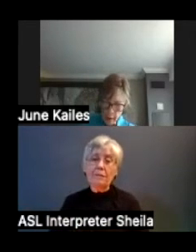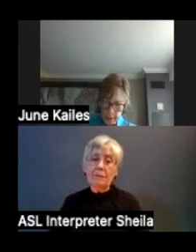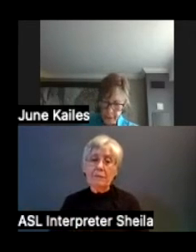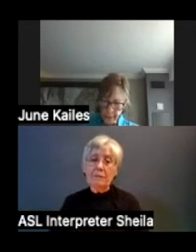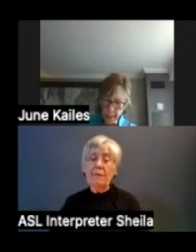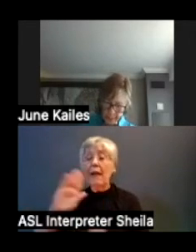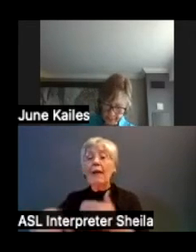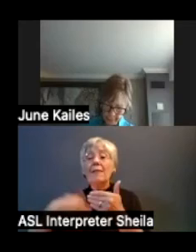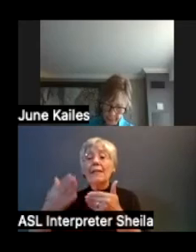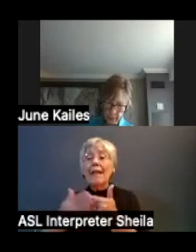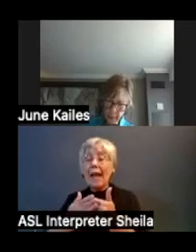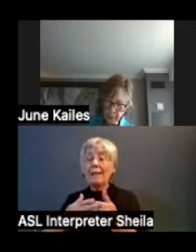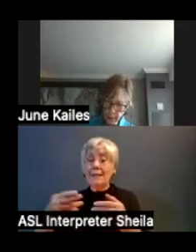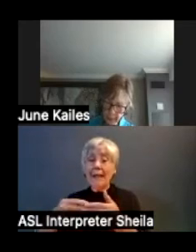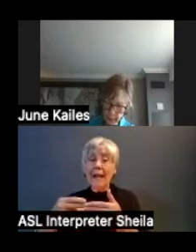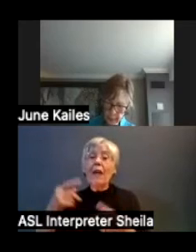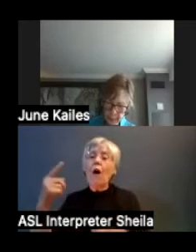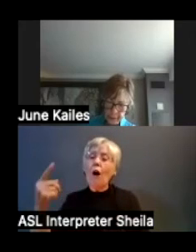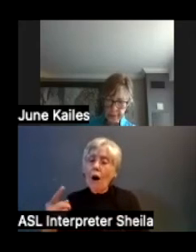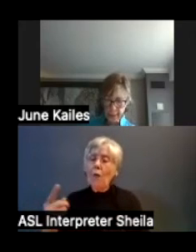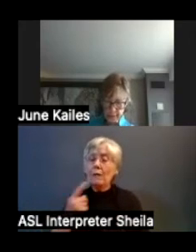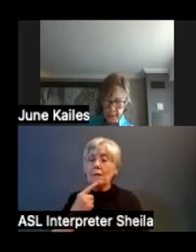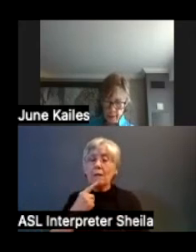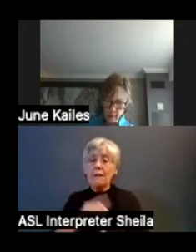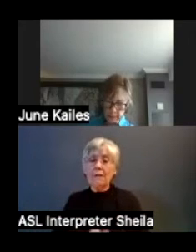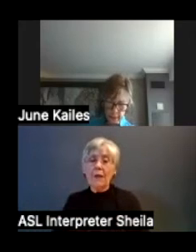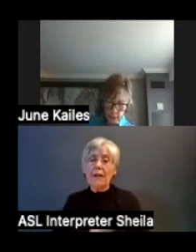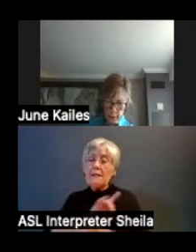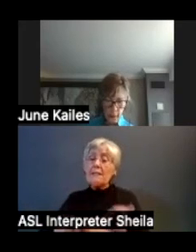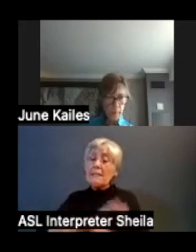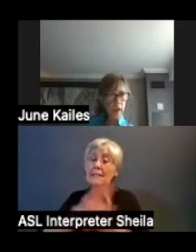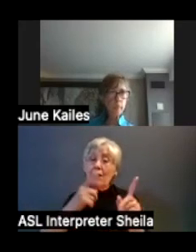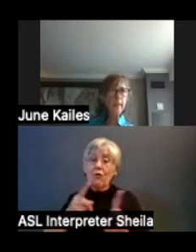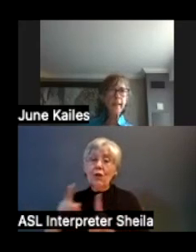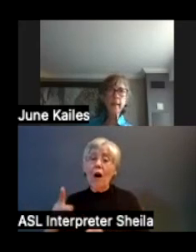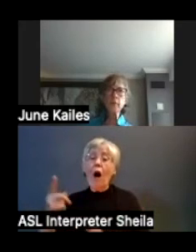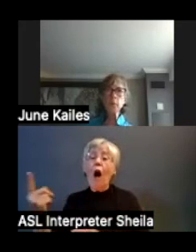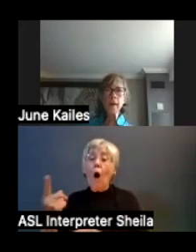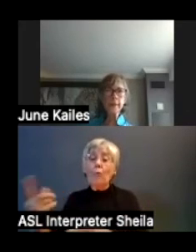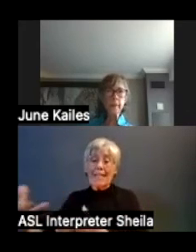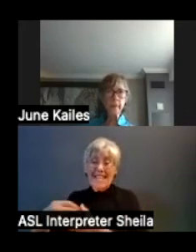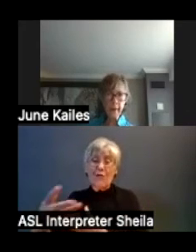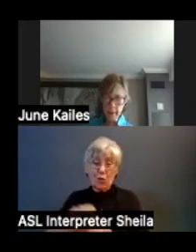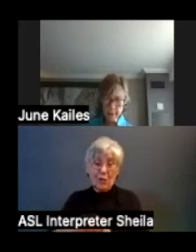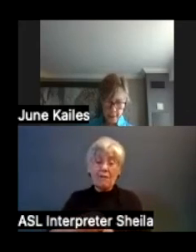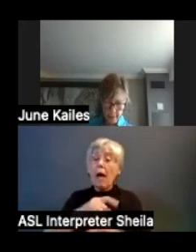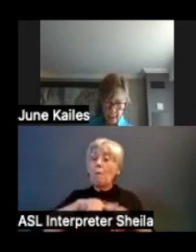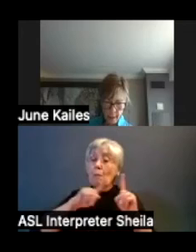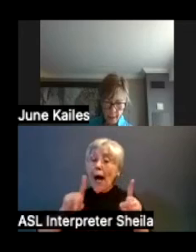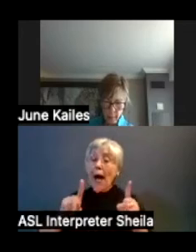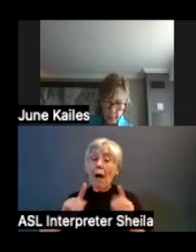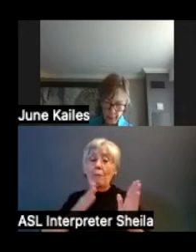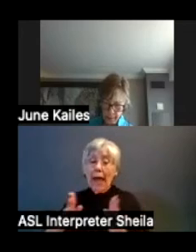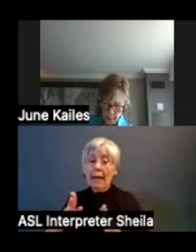So you always say that disasters are always inclusive, but our planning and response and recovery is